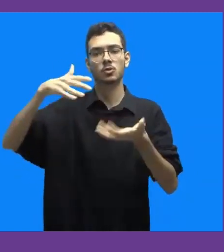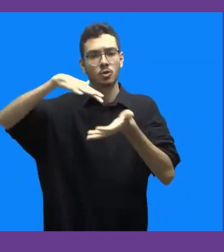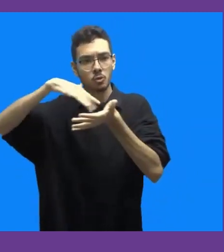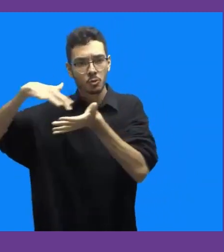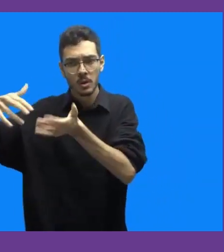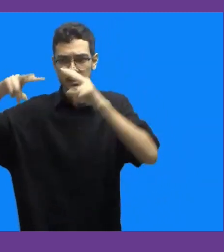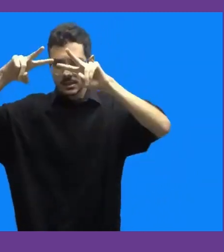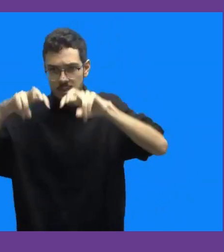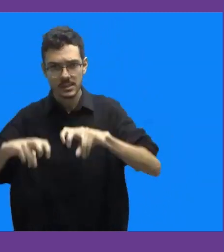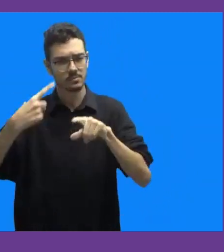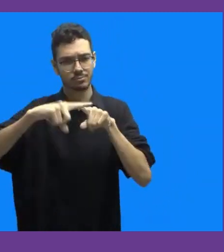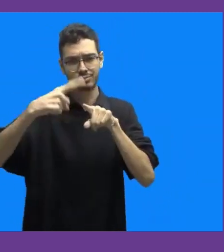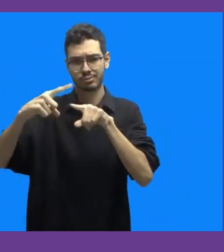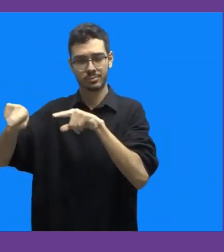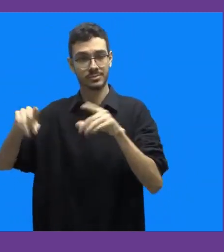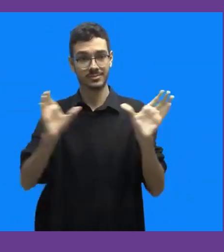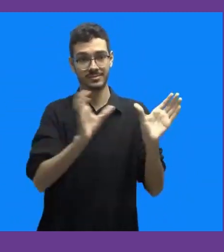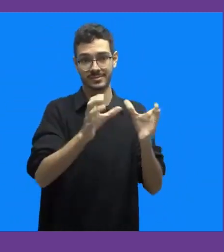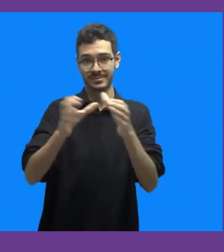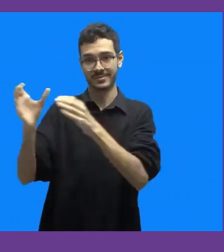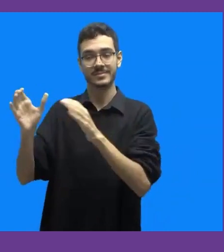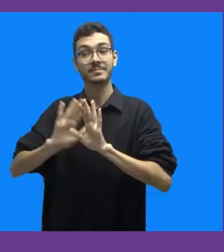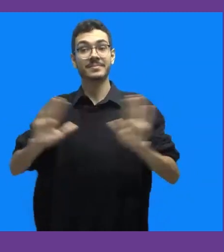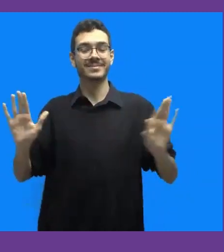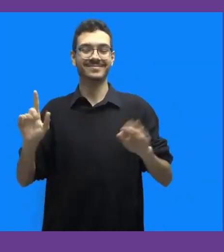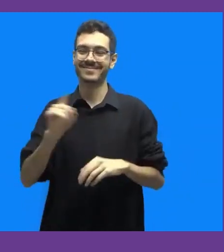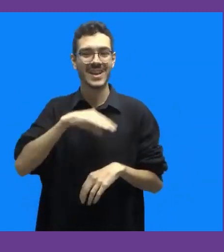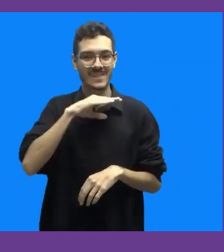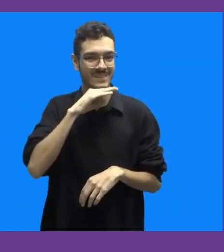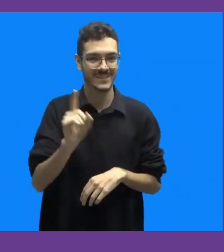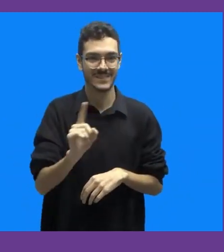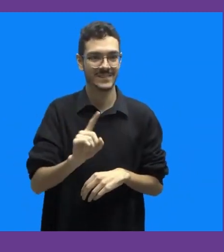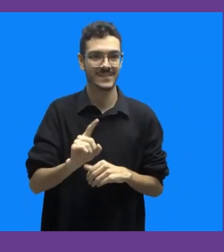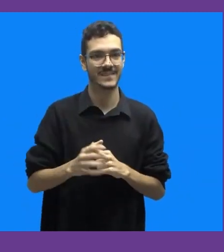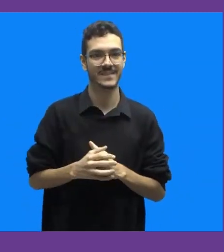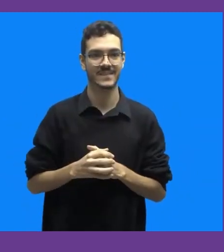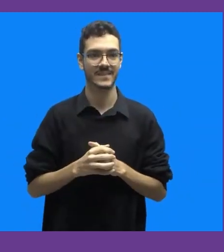because we have to find a way to make